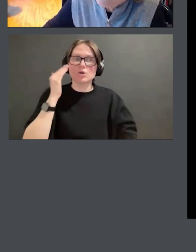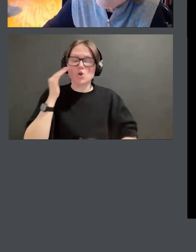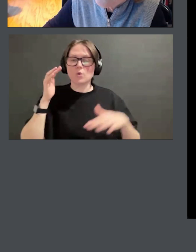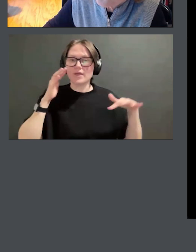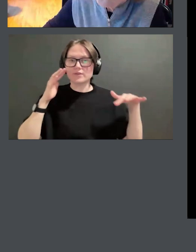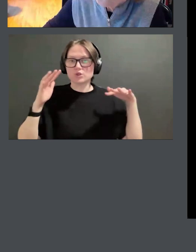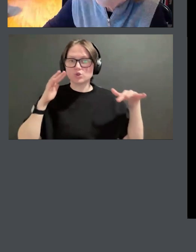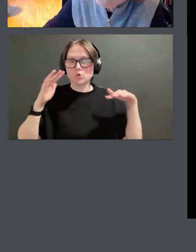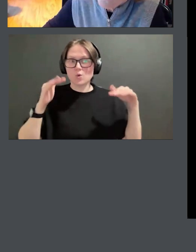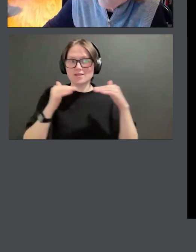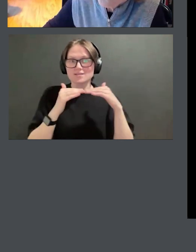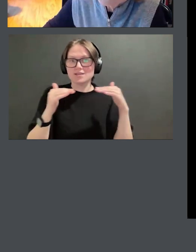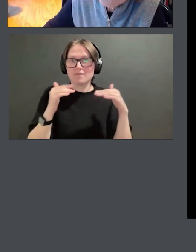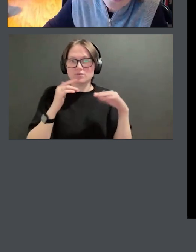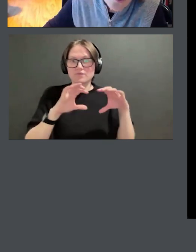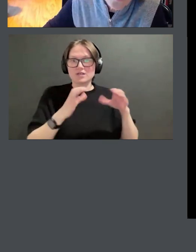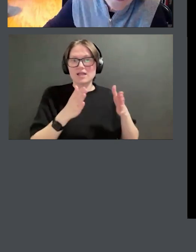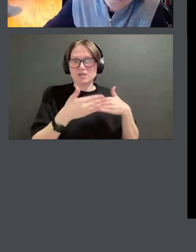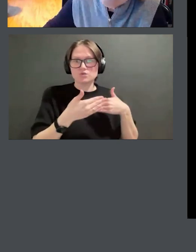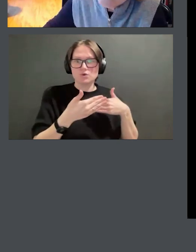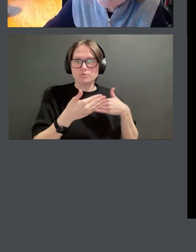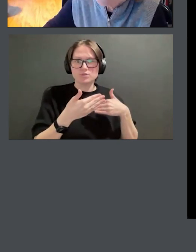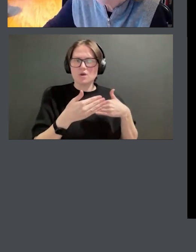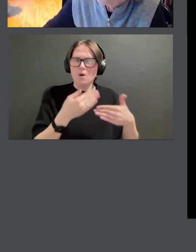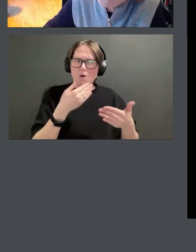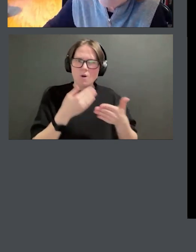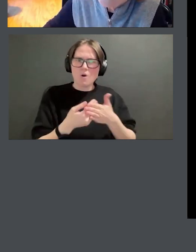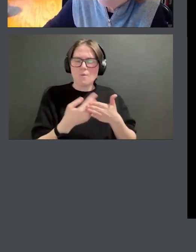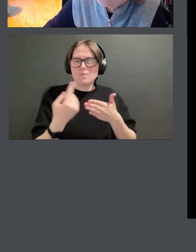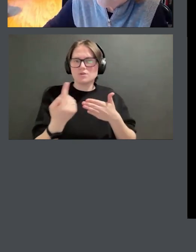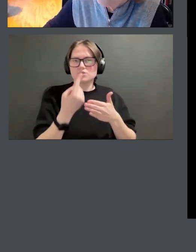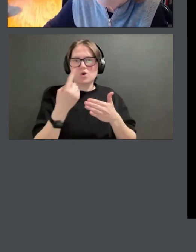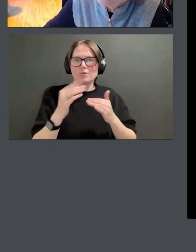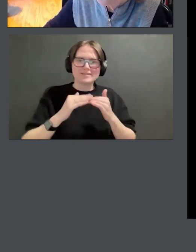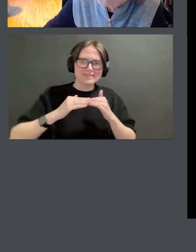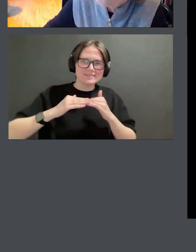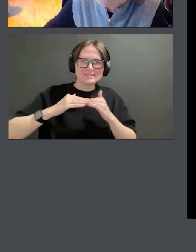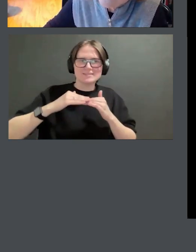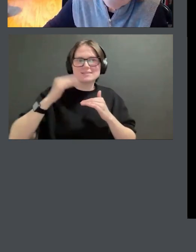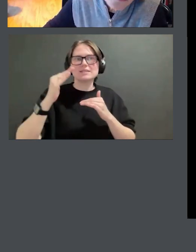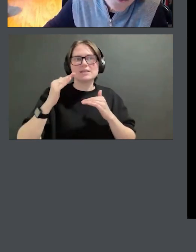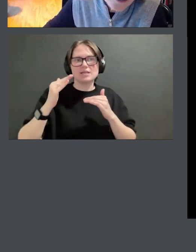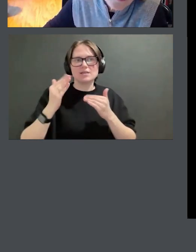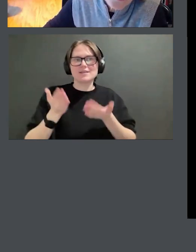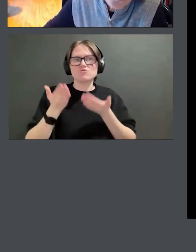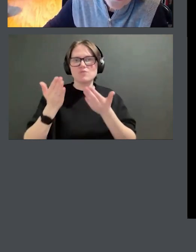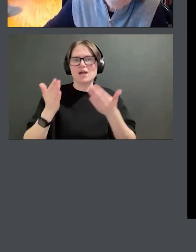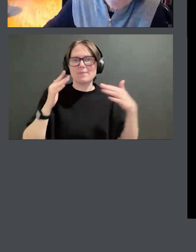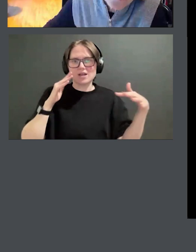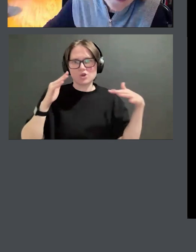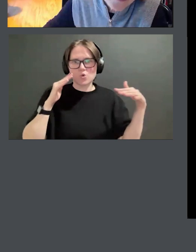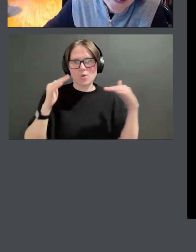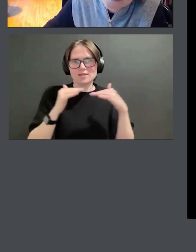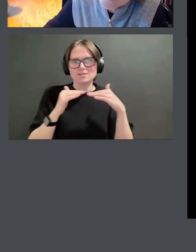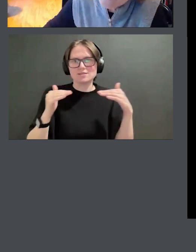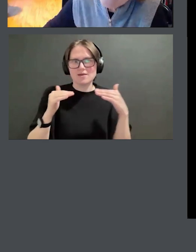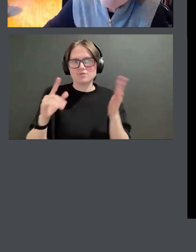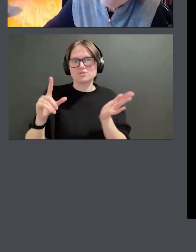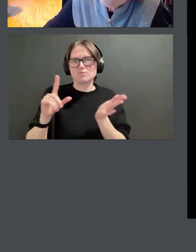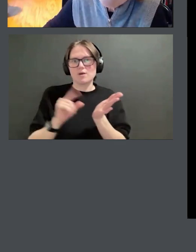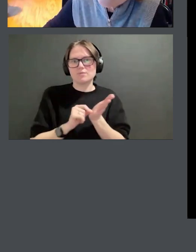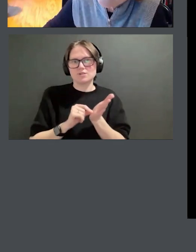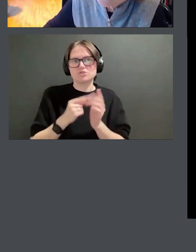in classrooms almost always exceed the recommended noise levels that are published by the